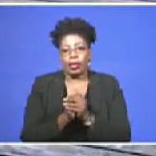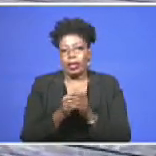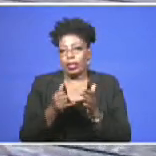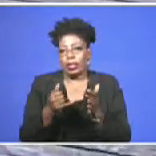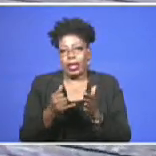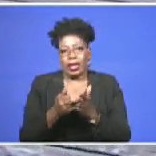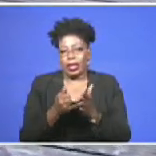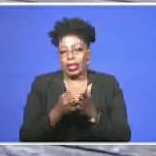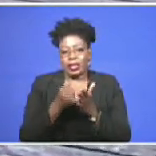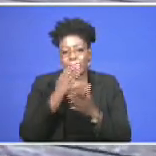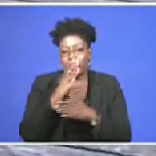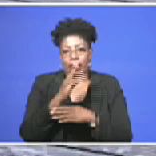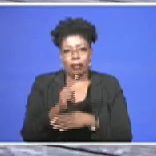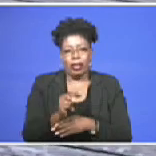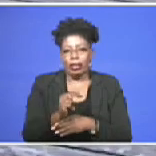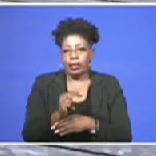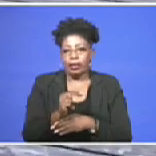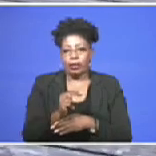institution,